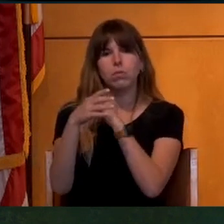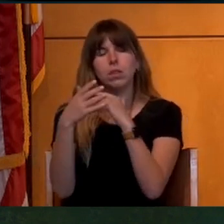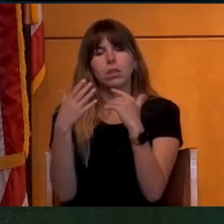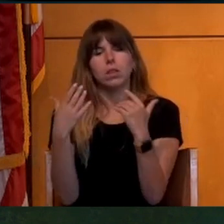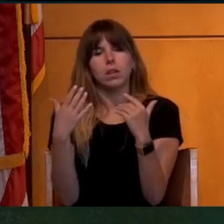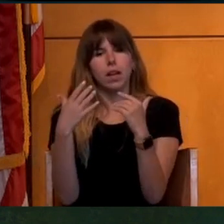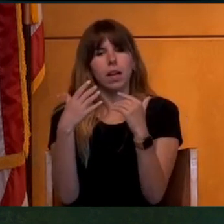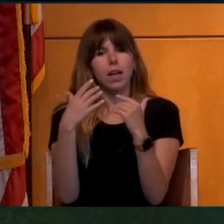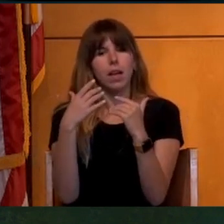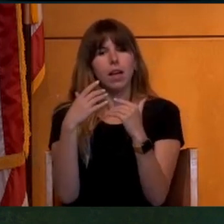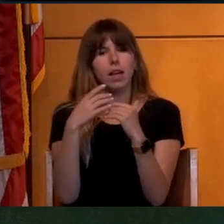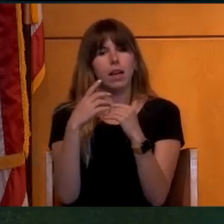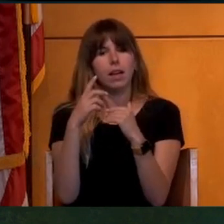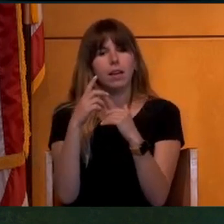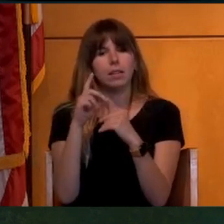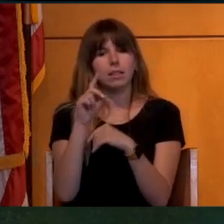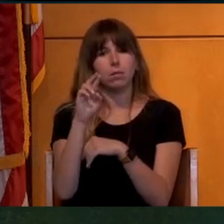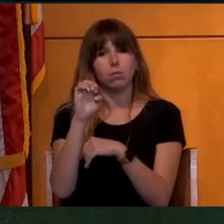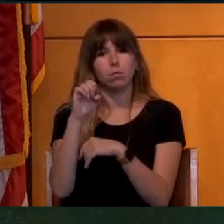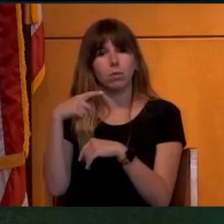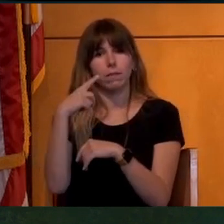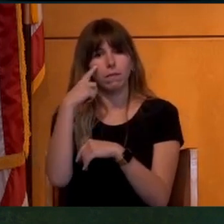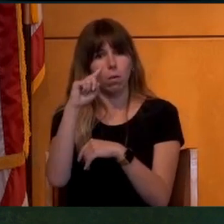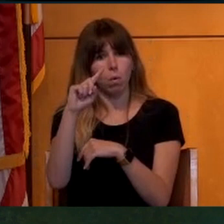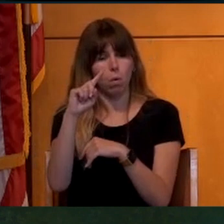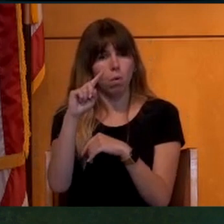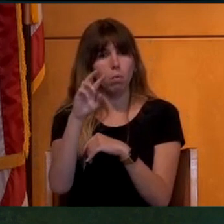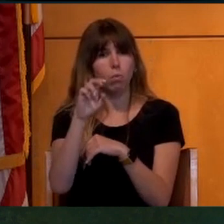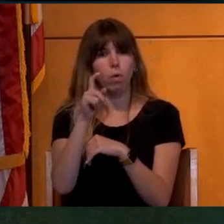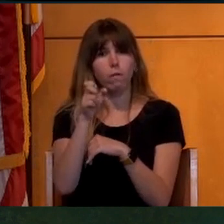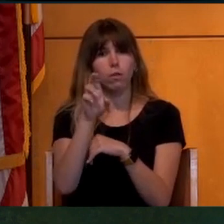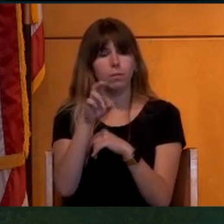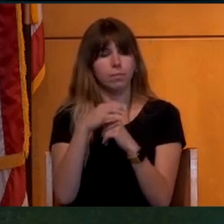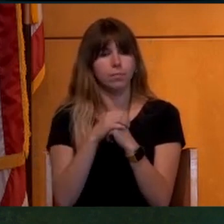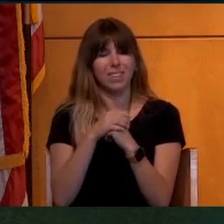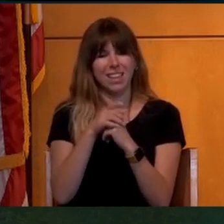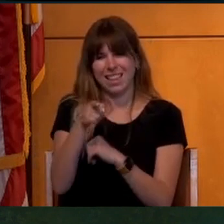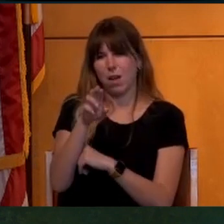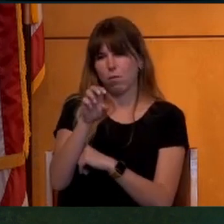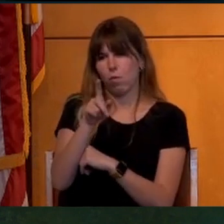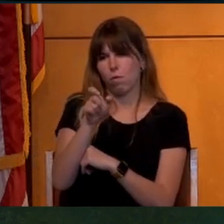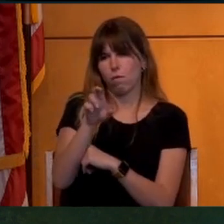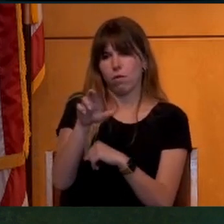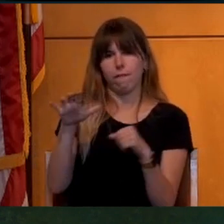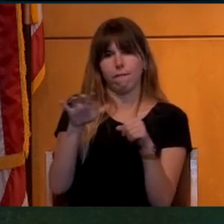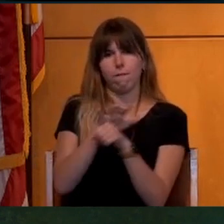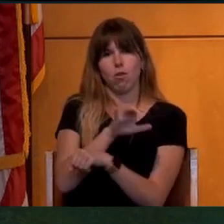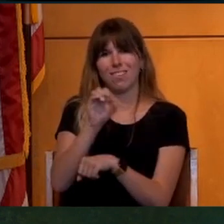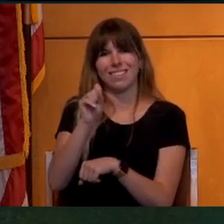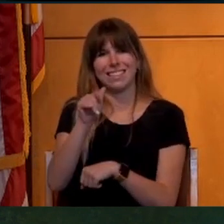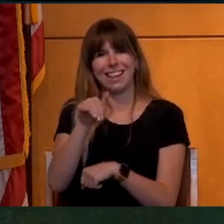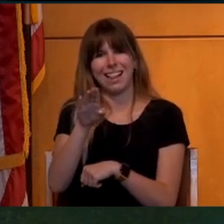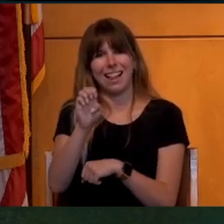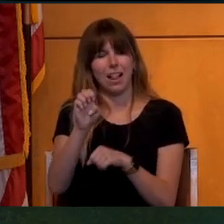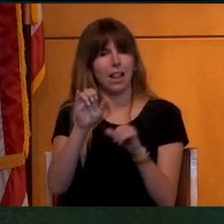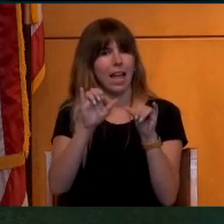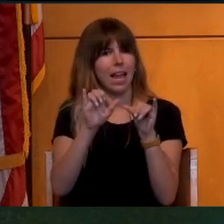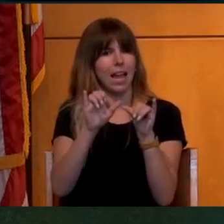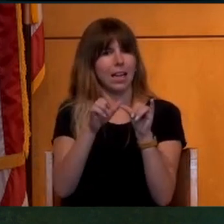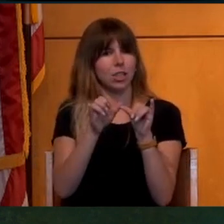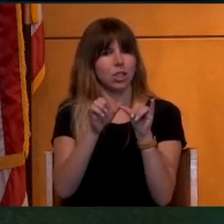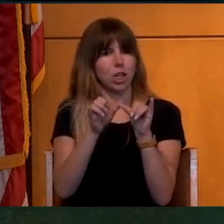the rover. That rover there is called the McGrew. It's a full-scale engineering mock-up of